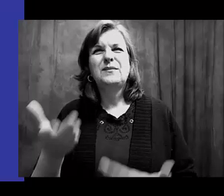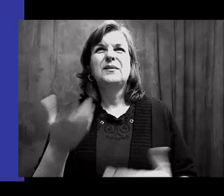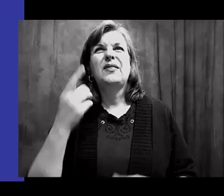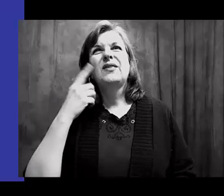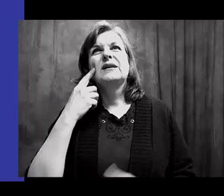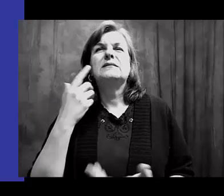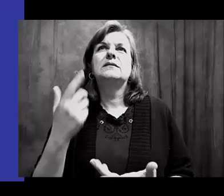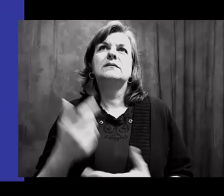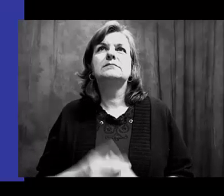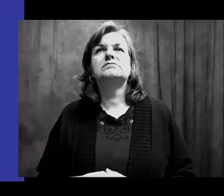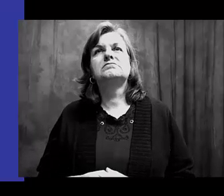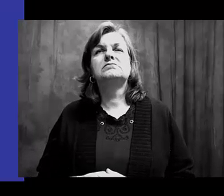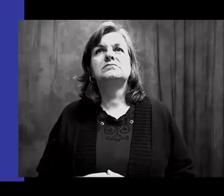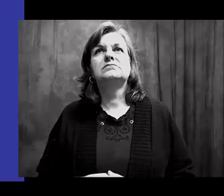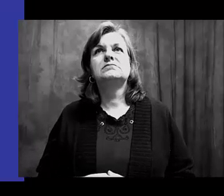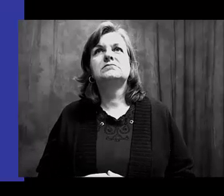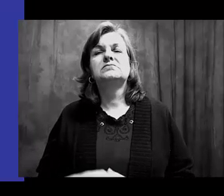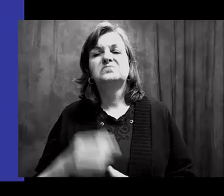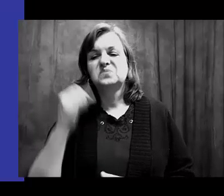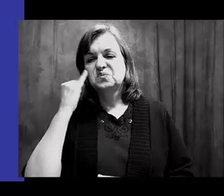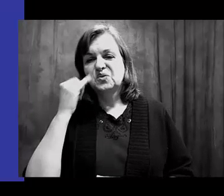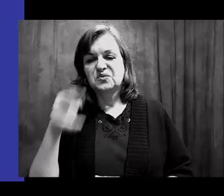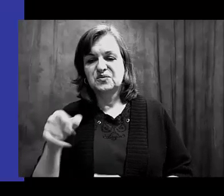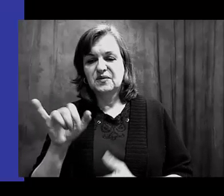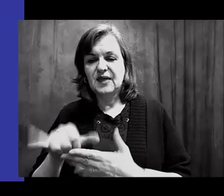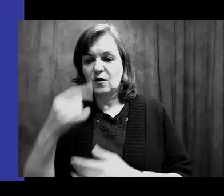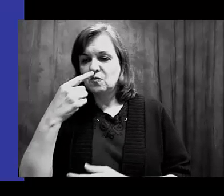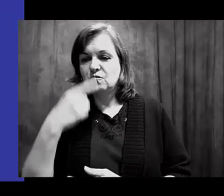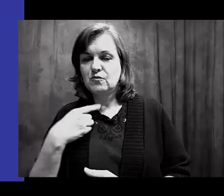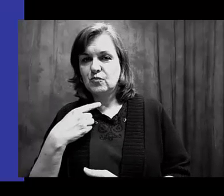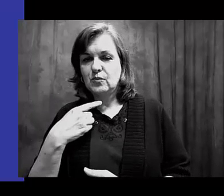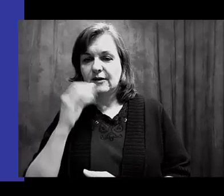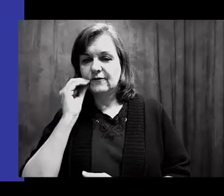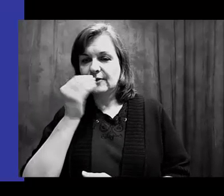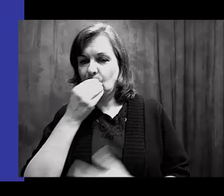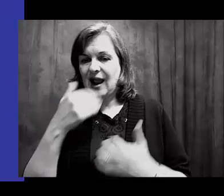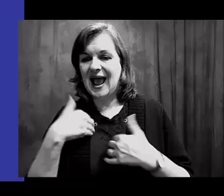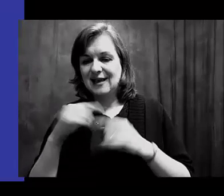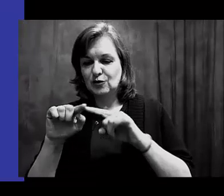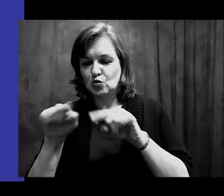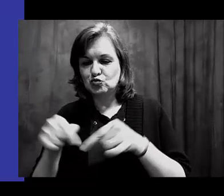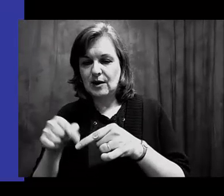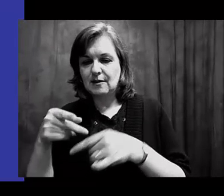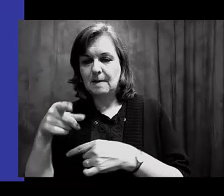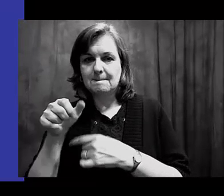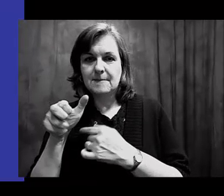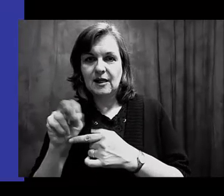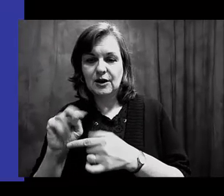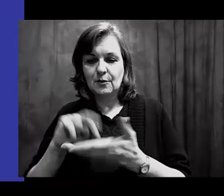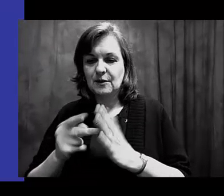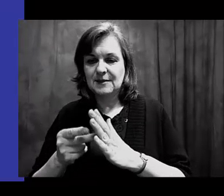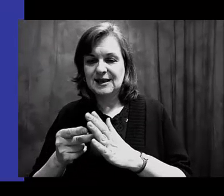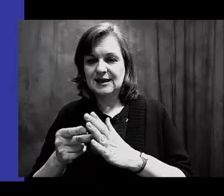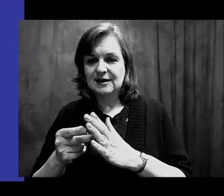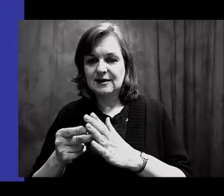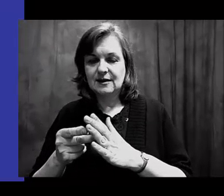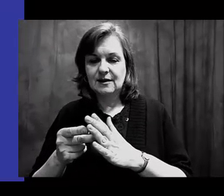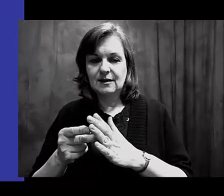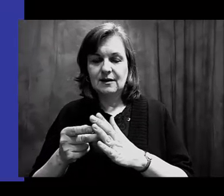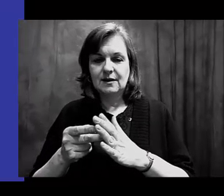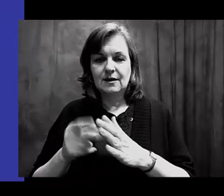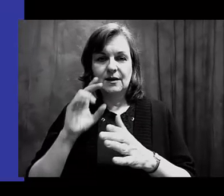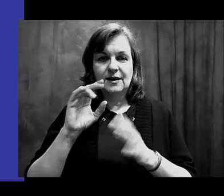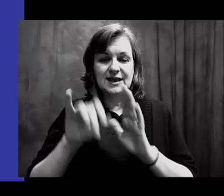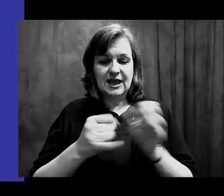if I'm a red flower and that means I have round pollen, that means that these individuals that are red with long